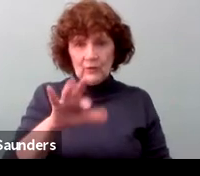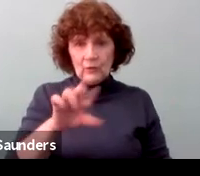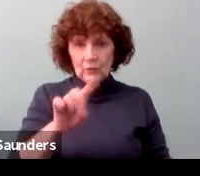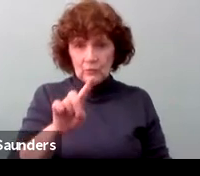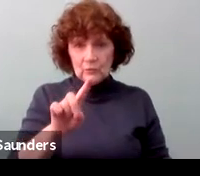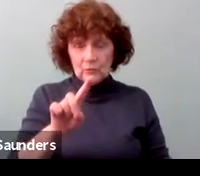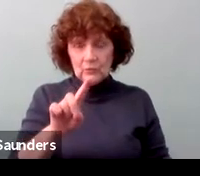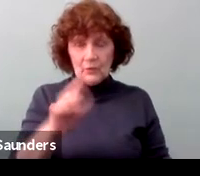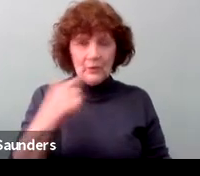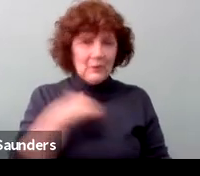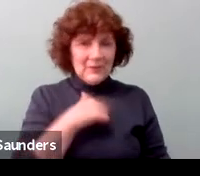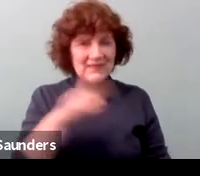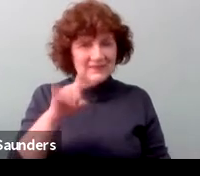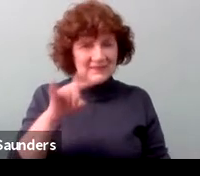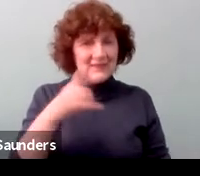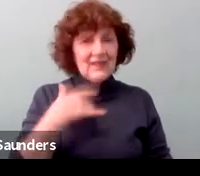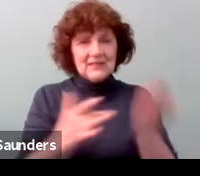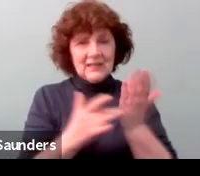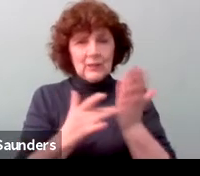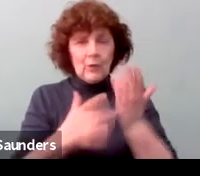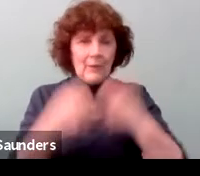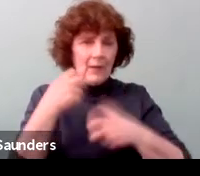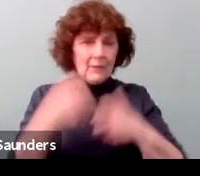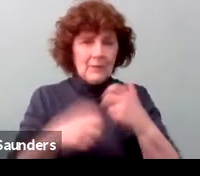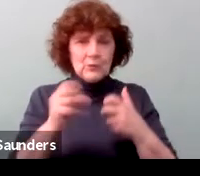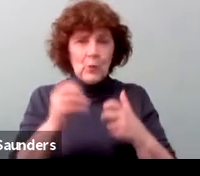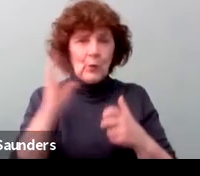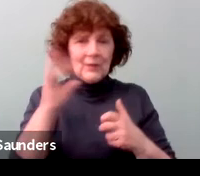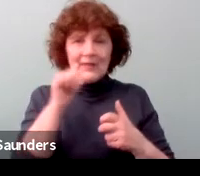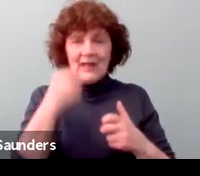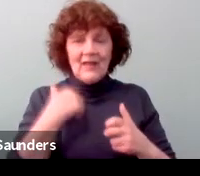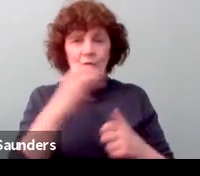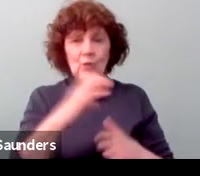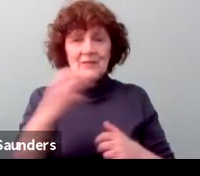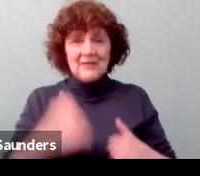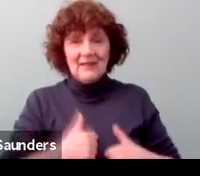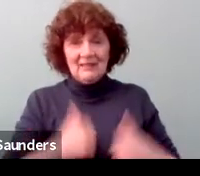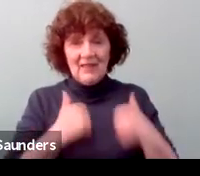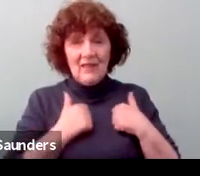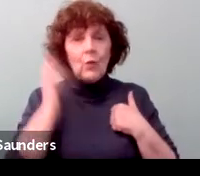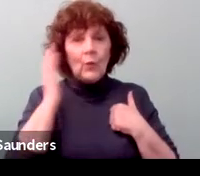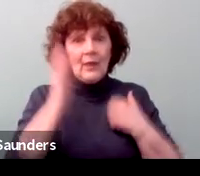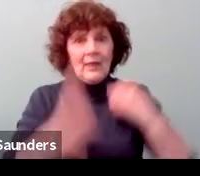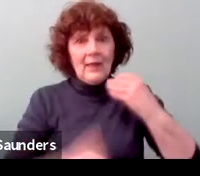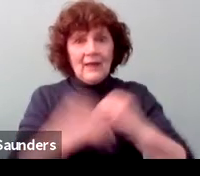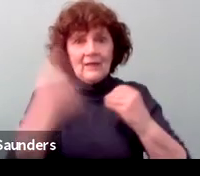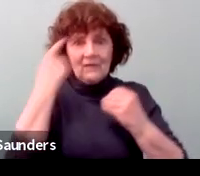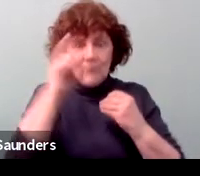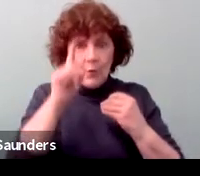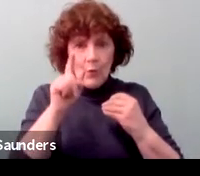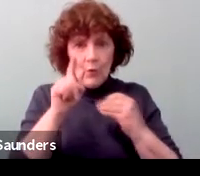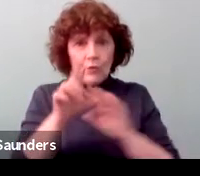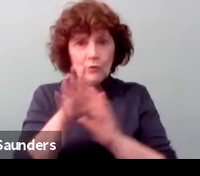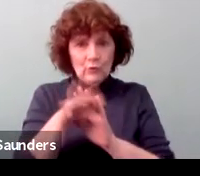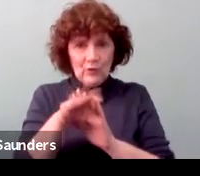Due to some technical difficulties, we will not have closed captioning live, but we will add it for the recording that will be posted